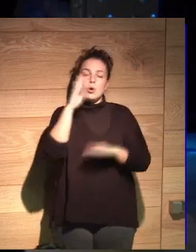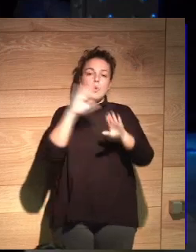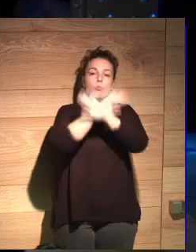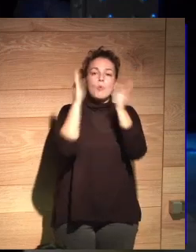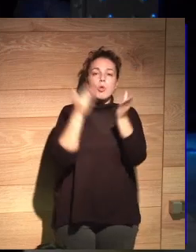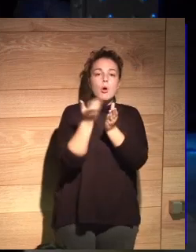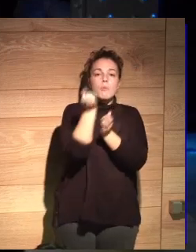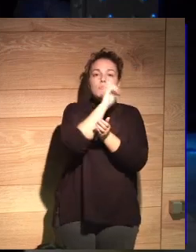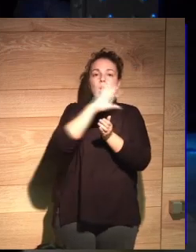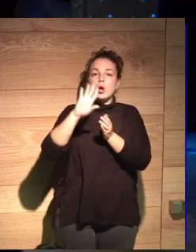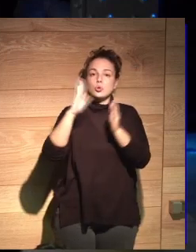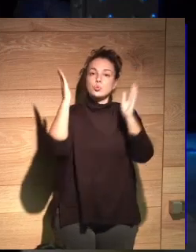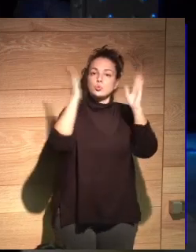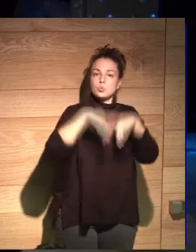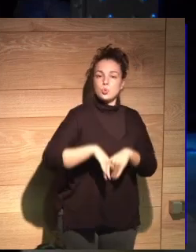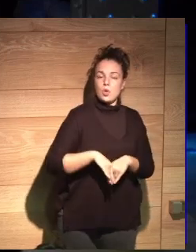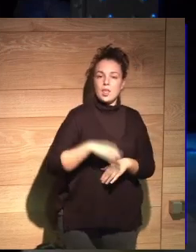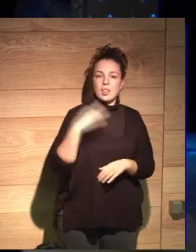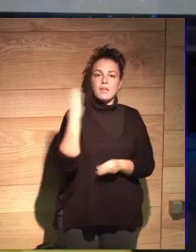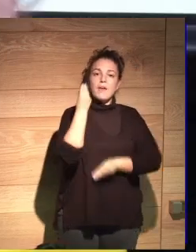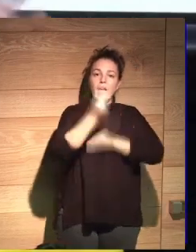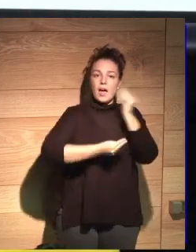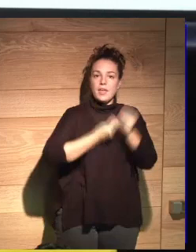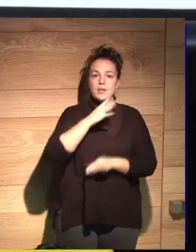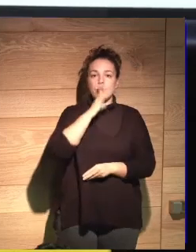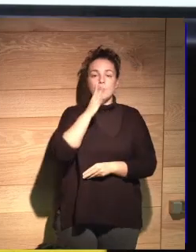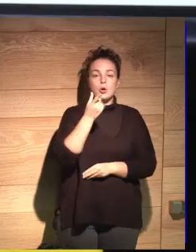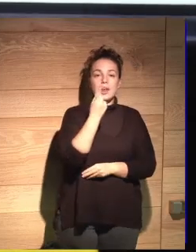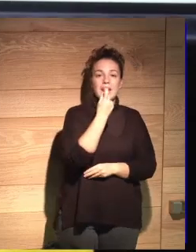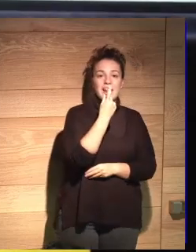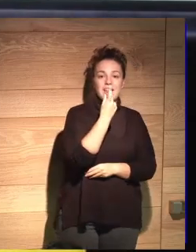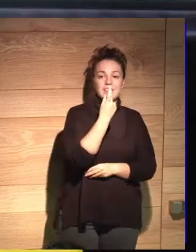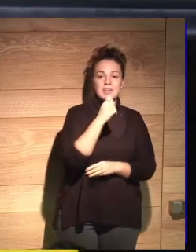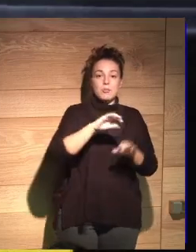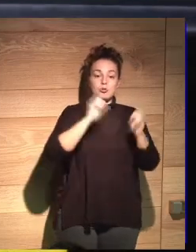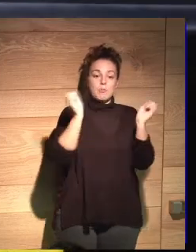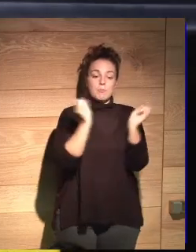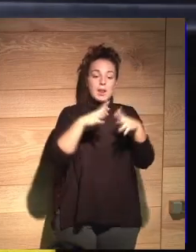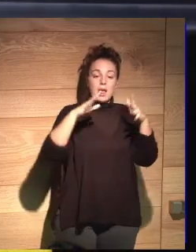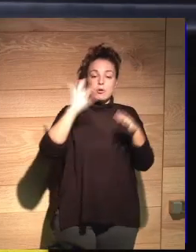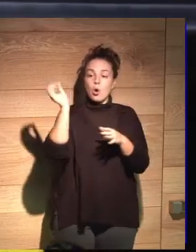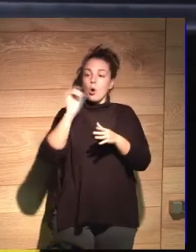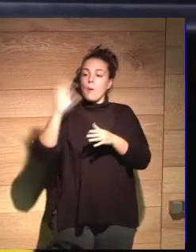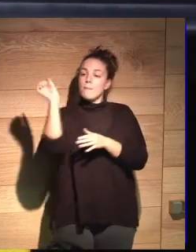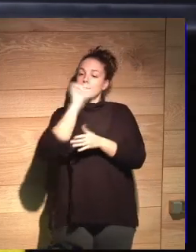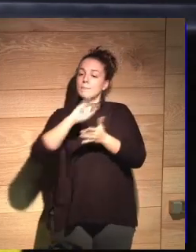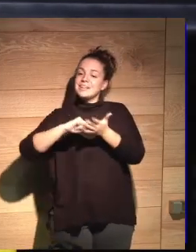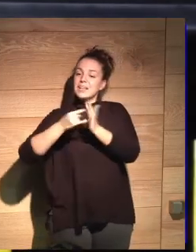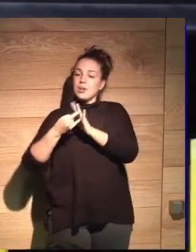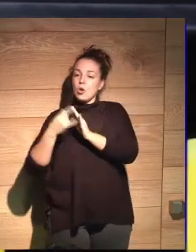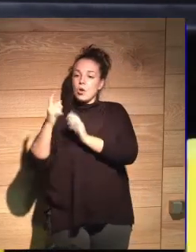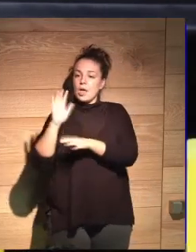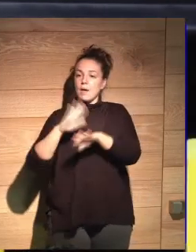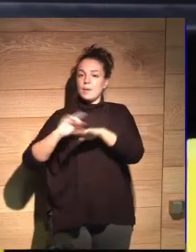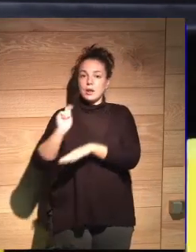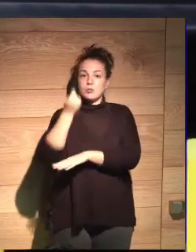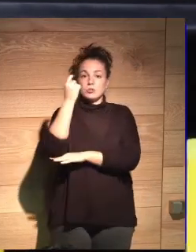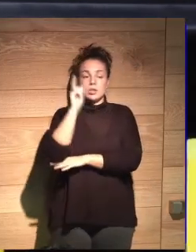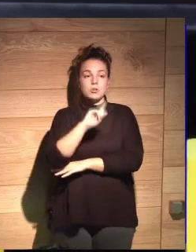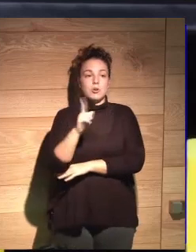better, fair, more fair world. We can do that. We don't need miracles. We don't need wonders of technologies to do that.